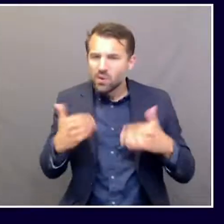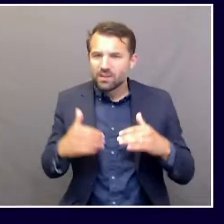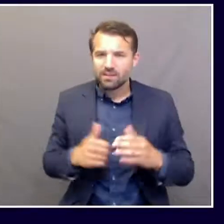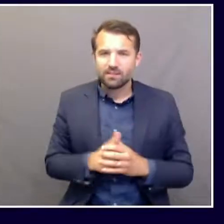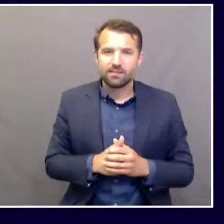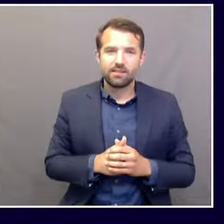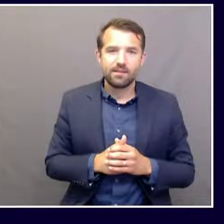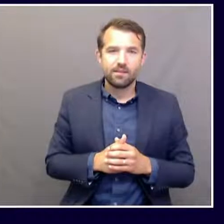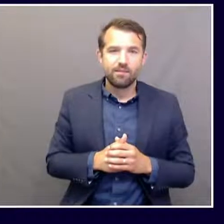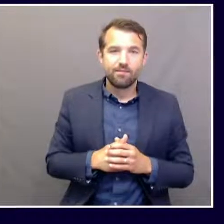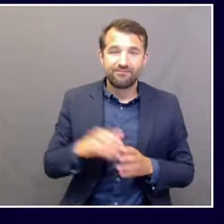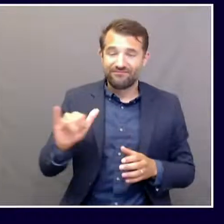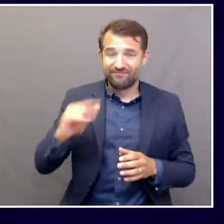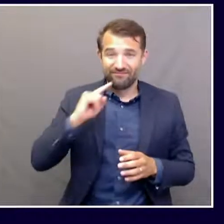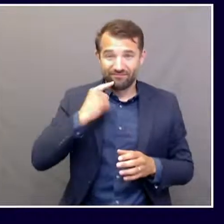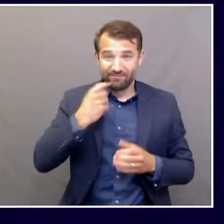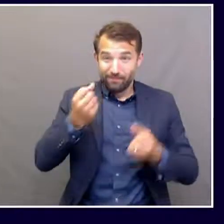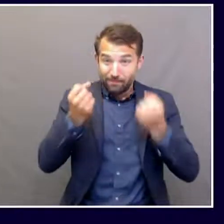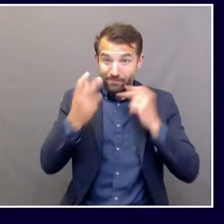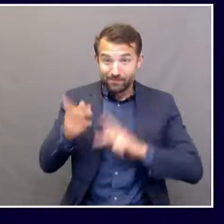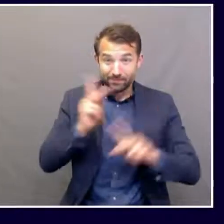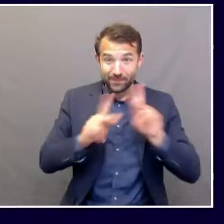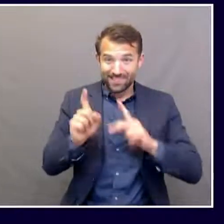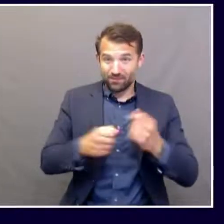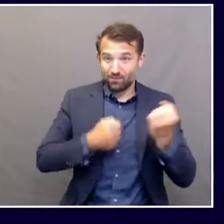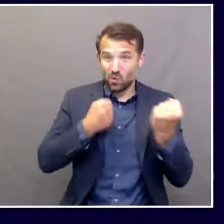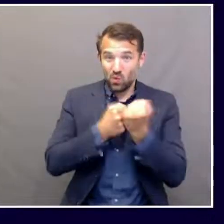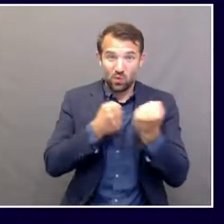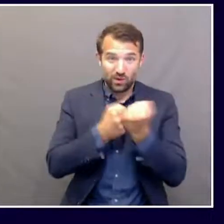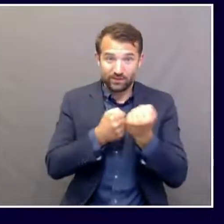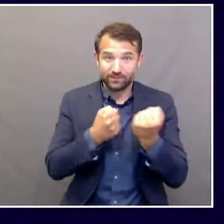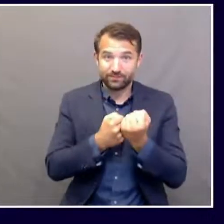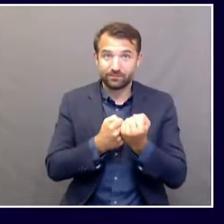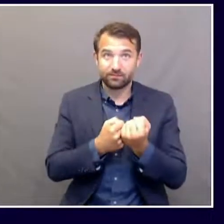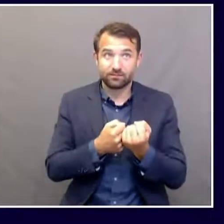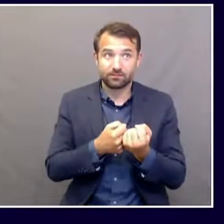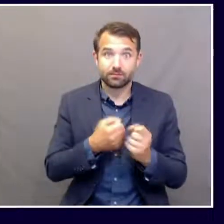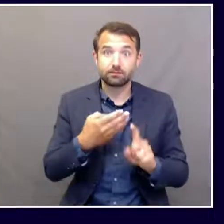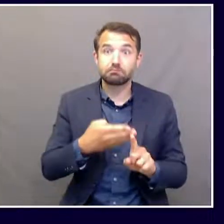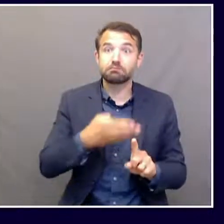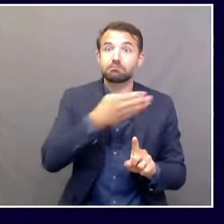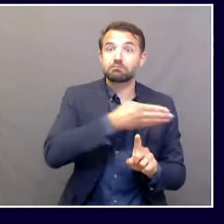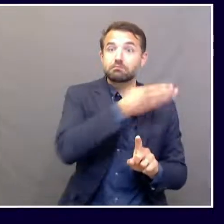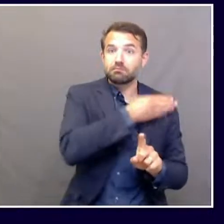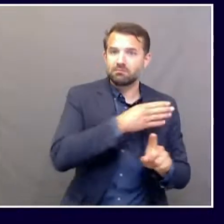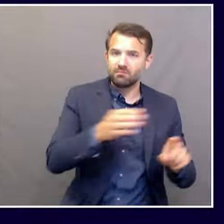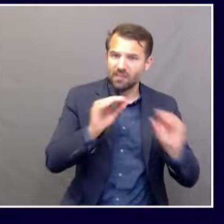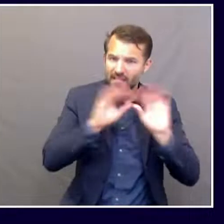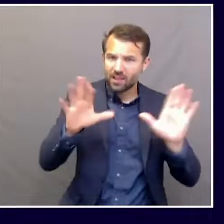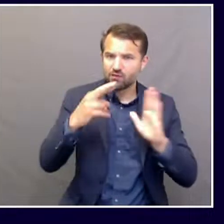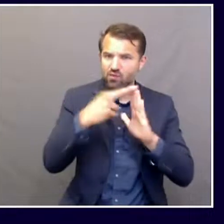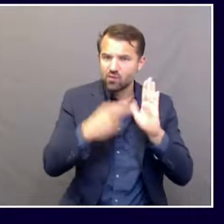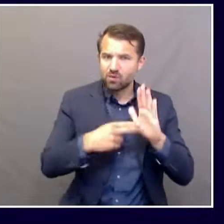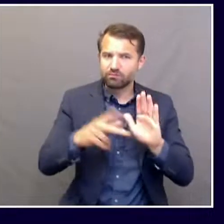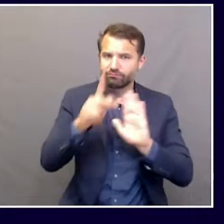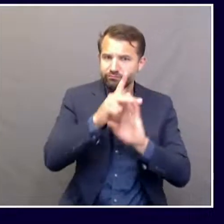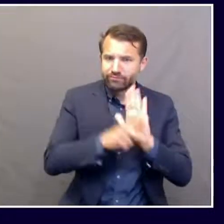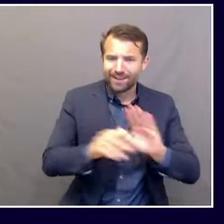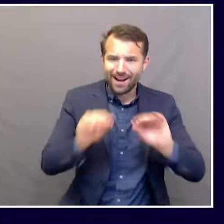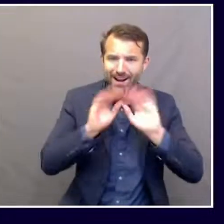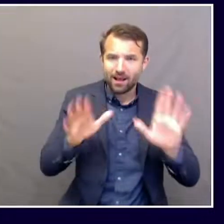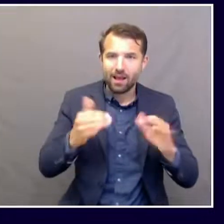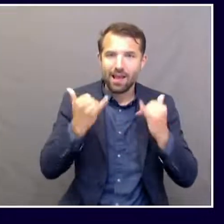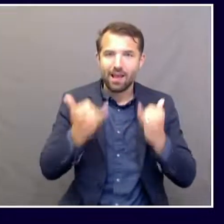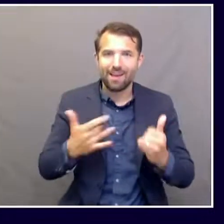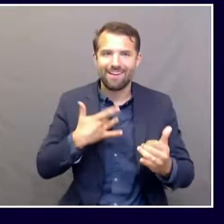we had pretty clear, steady rules to changing rules, we know that there's a lot of anxiety that people face with those types